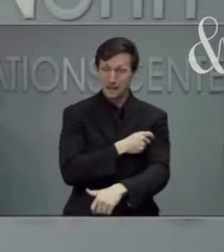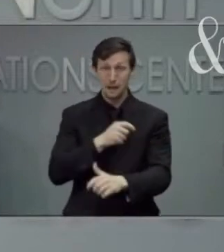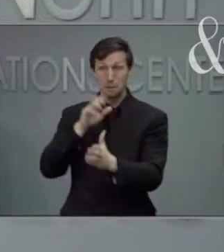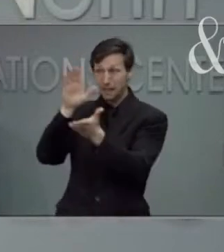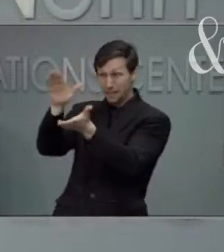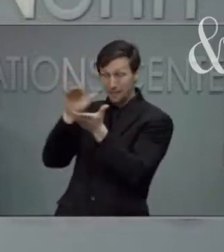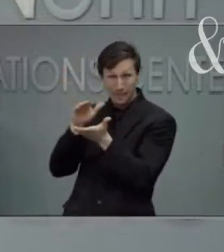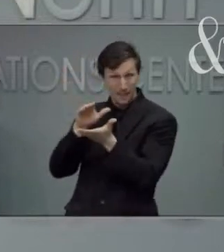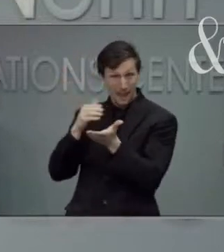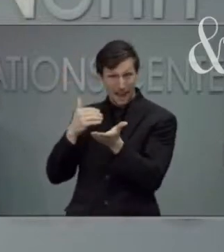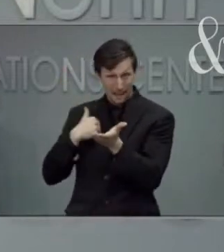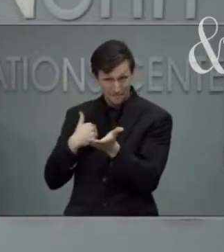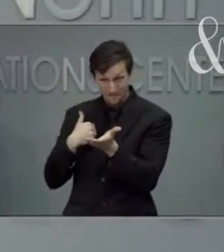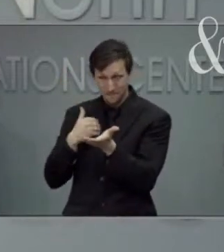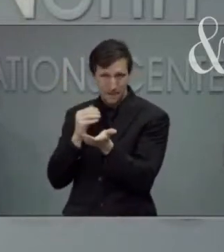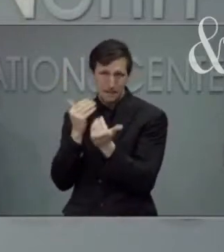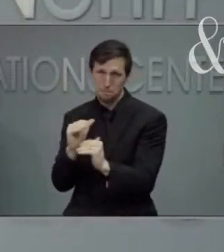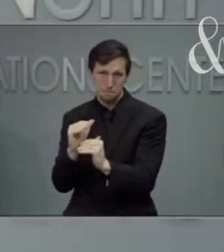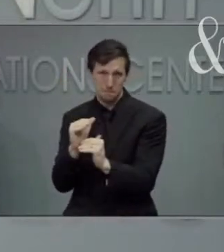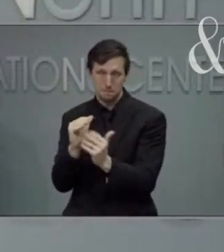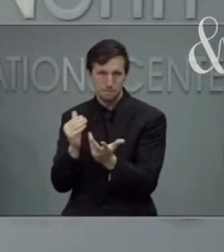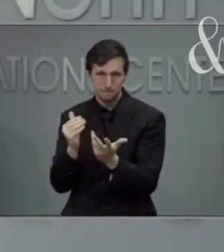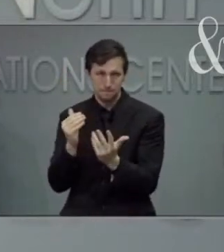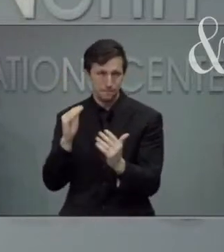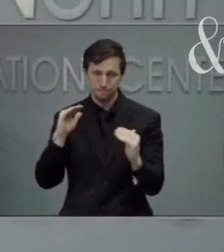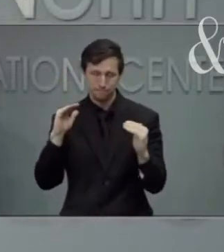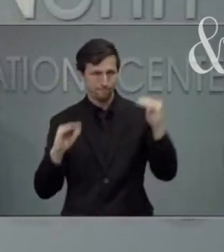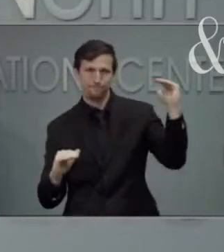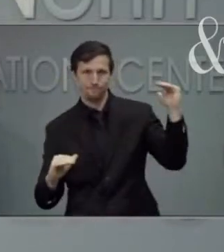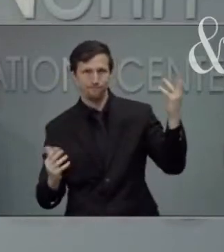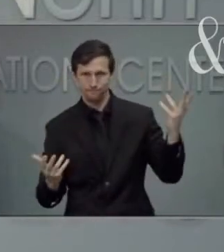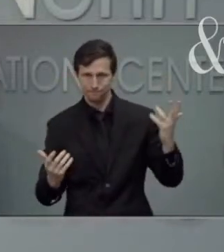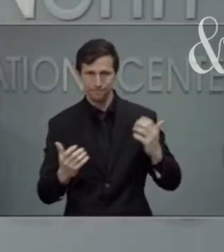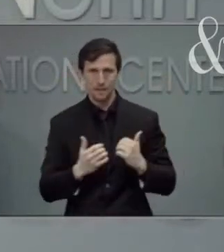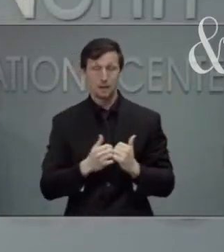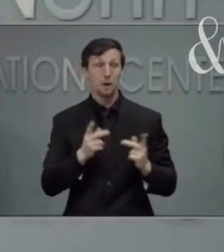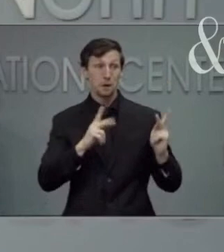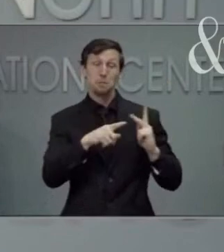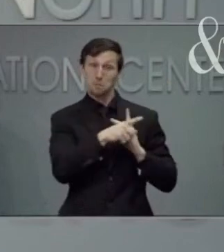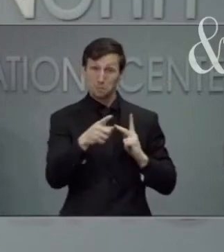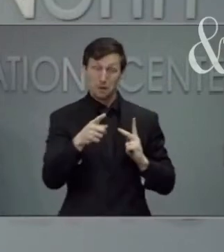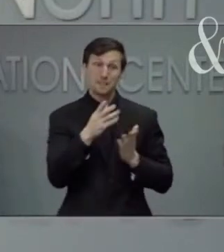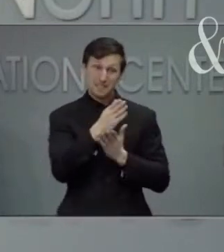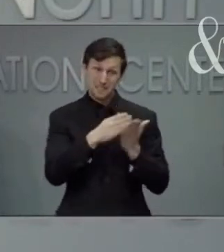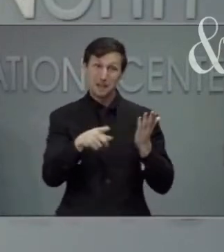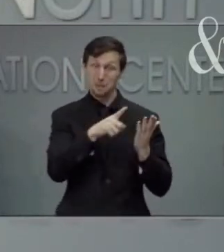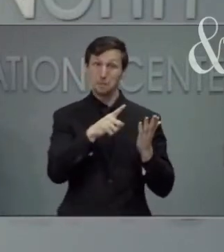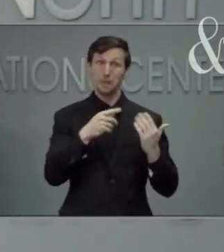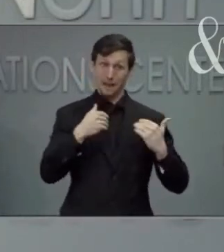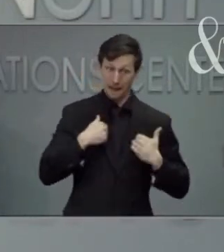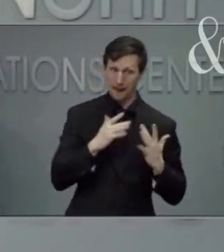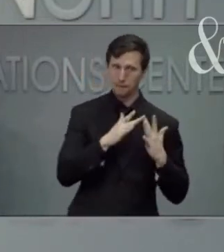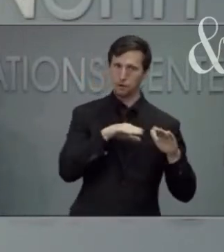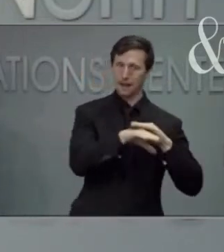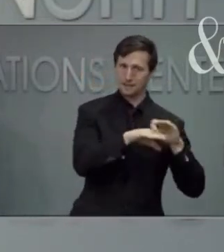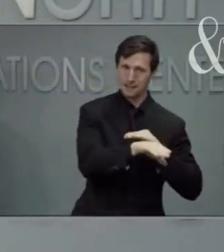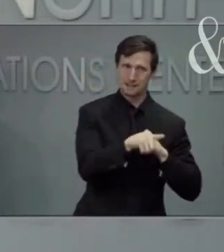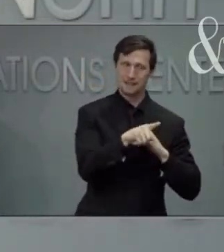the internet and have time and the ability often are more successful in getting appointments. I think the team